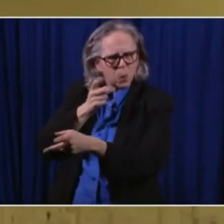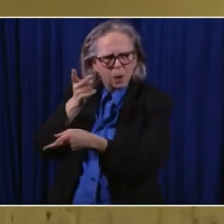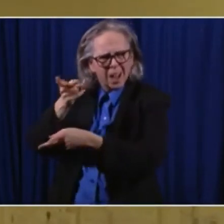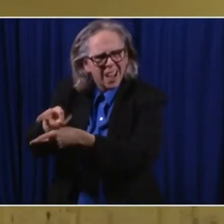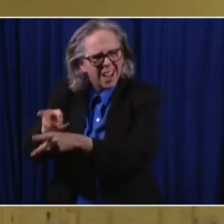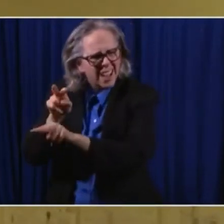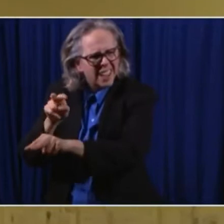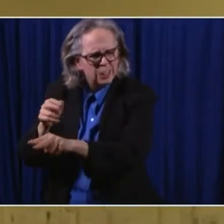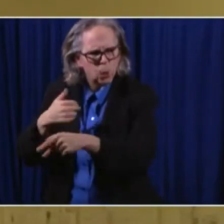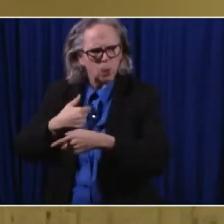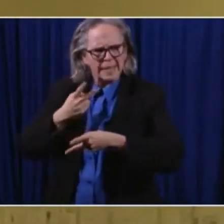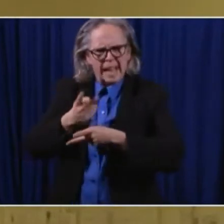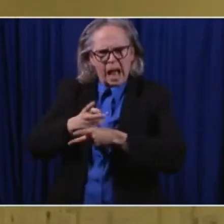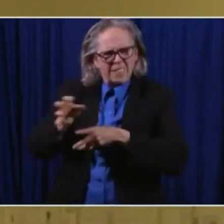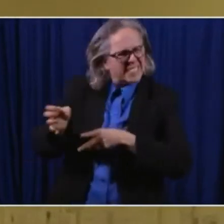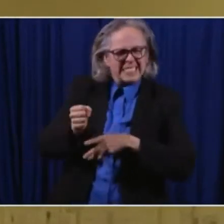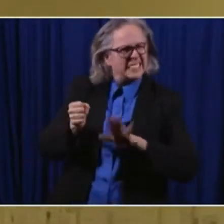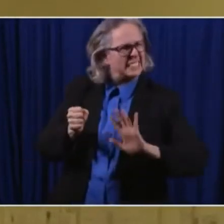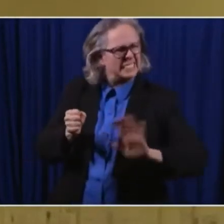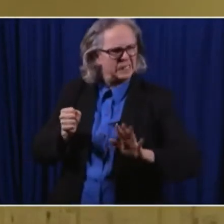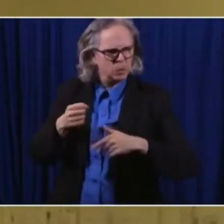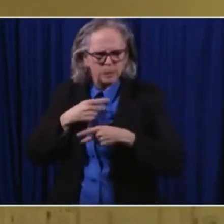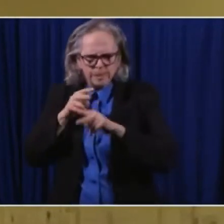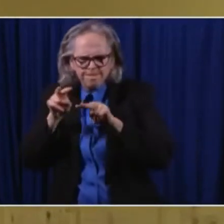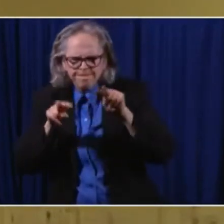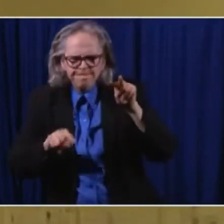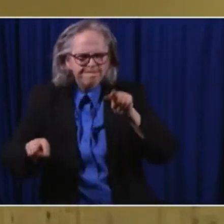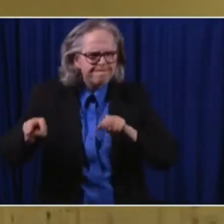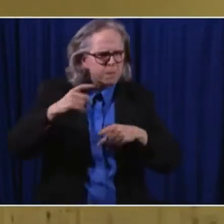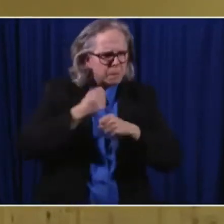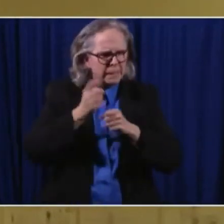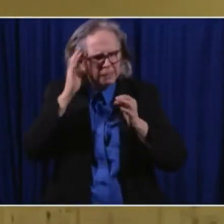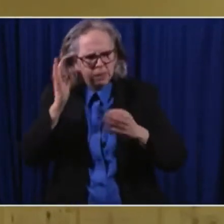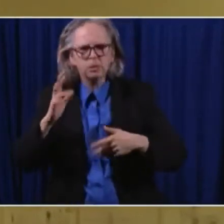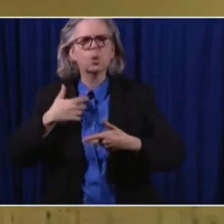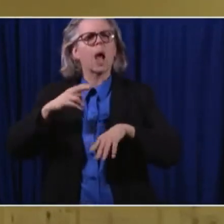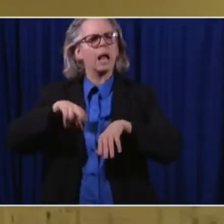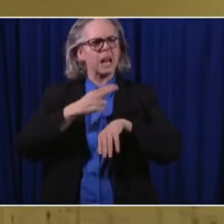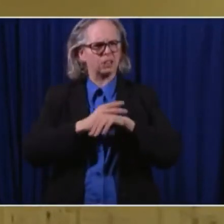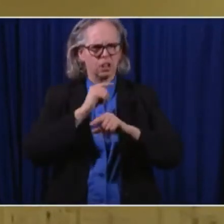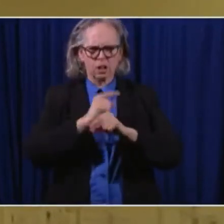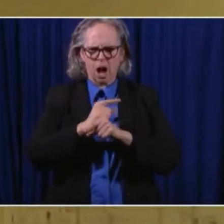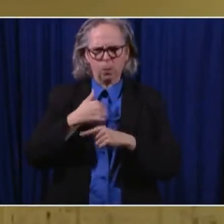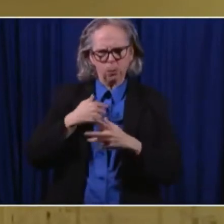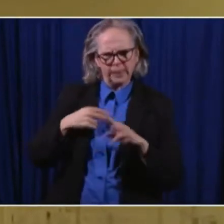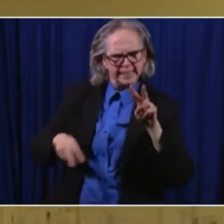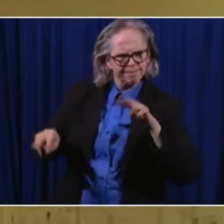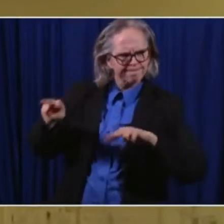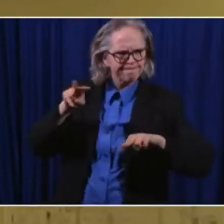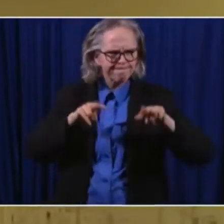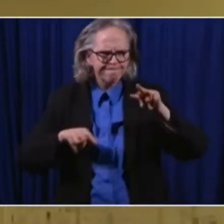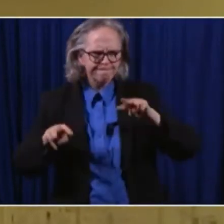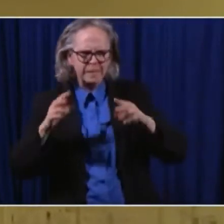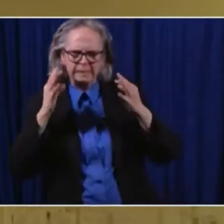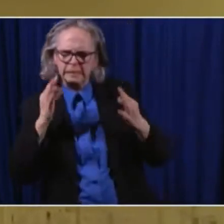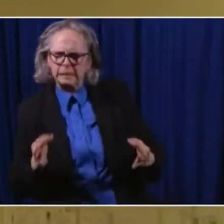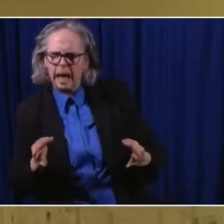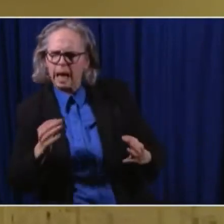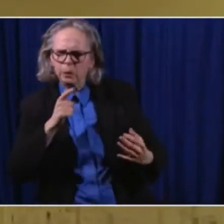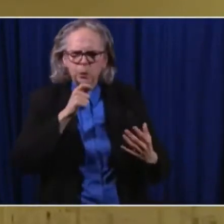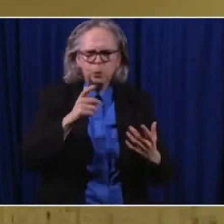how we select the providers that we're going to bring onto duty, the medics that we bring onto duty, the paramedics that we bring onto duty, so we ensure that we don't